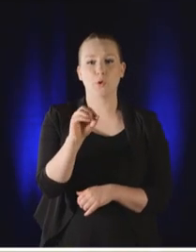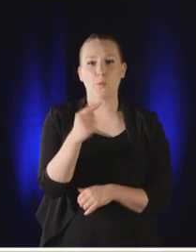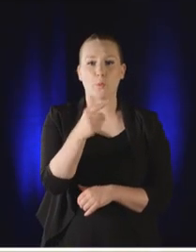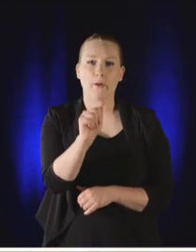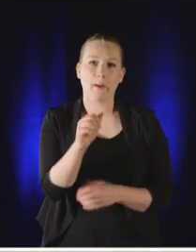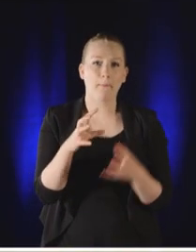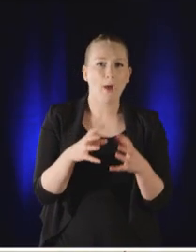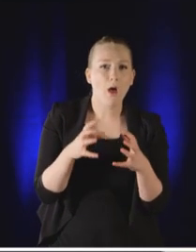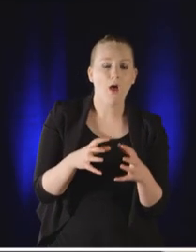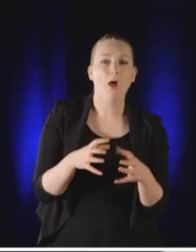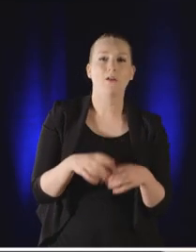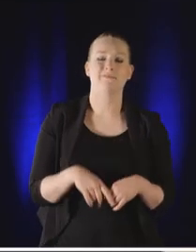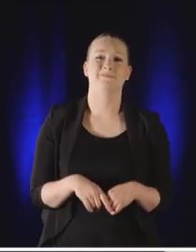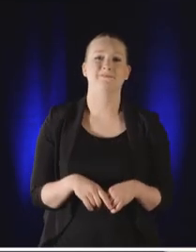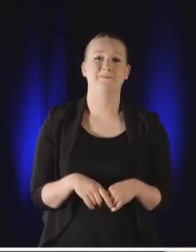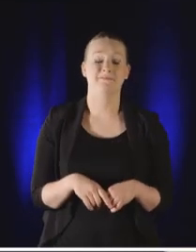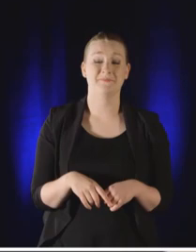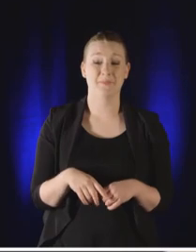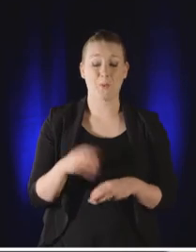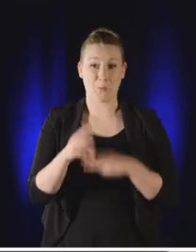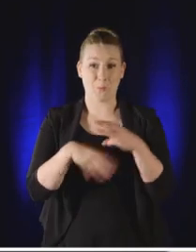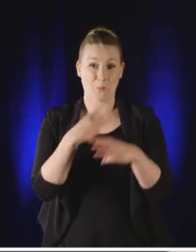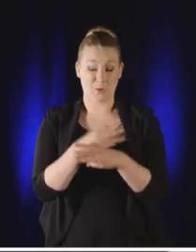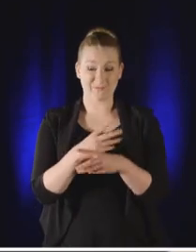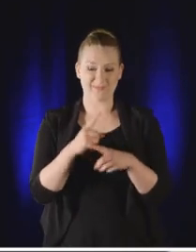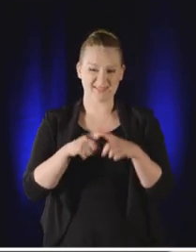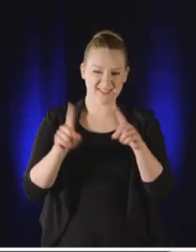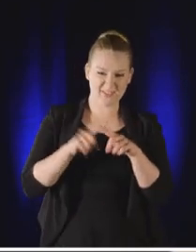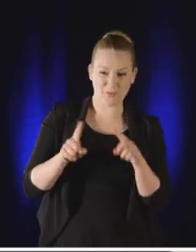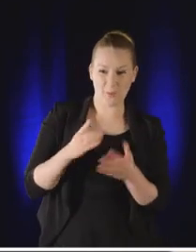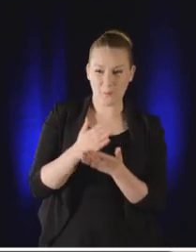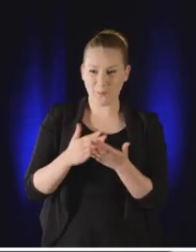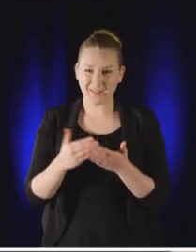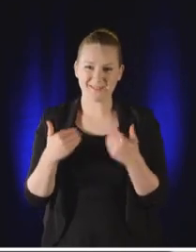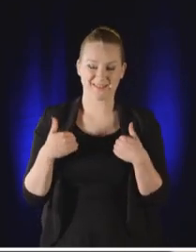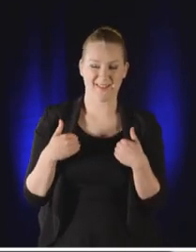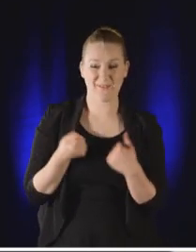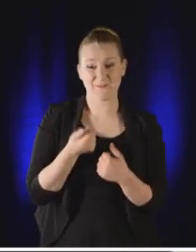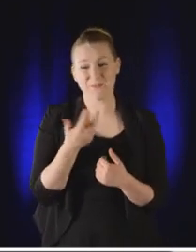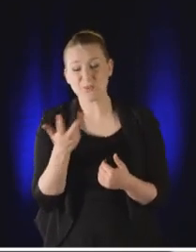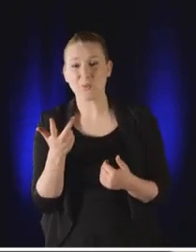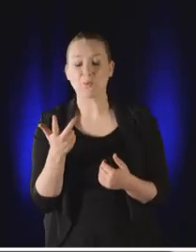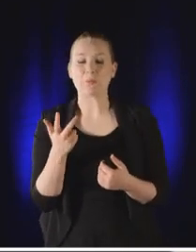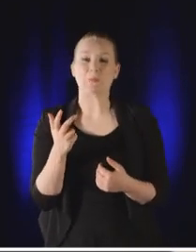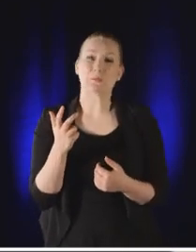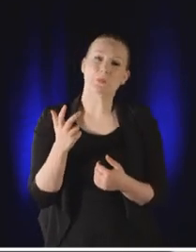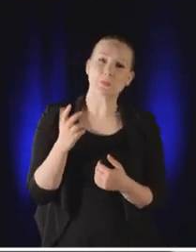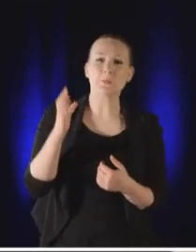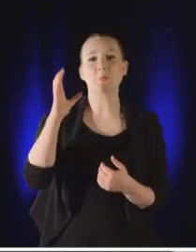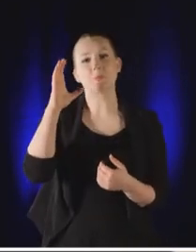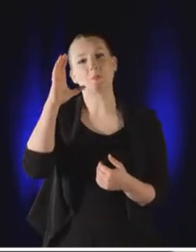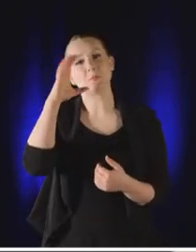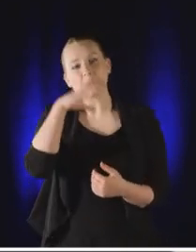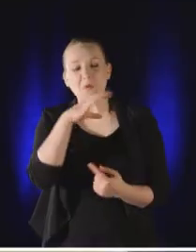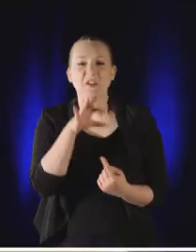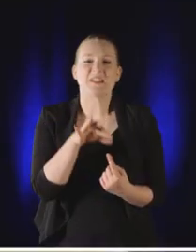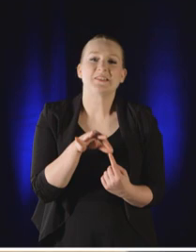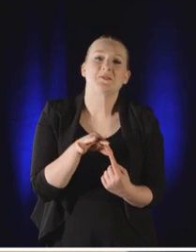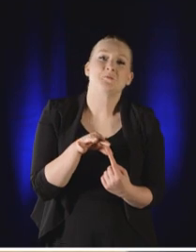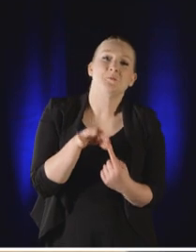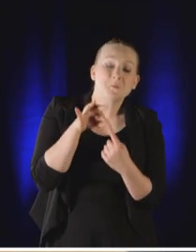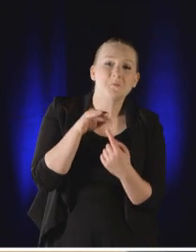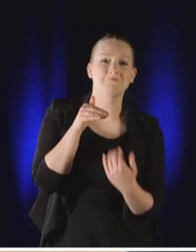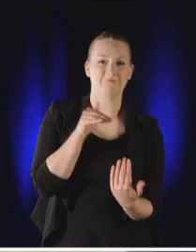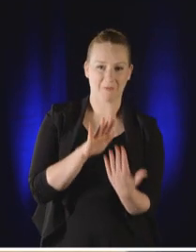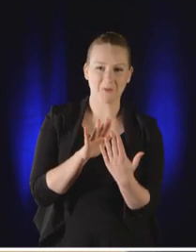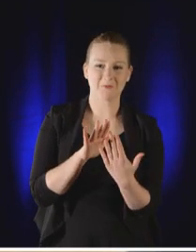balls. However, in some parts of the world, their ideas for redesigning these desks are, let's just say,